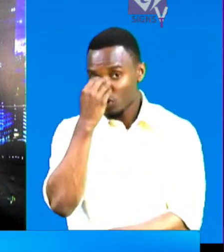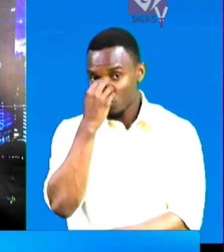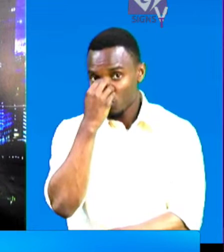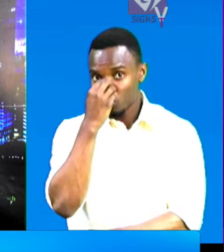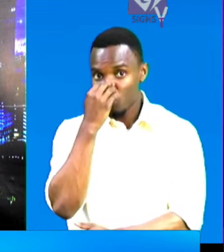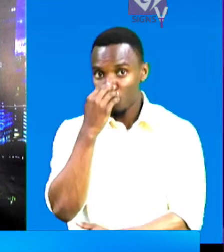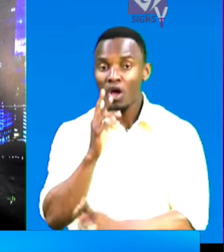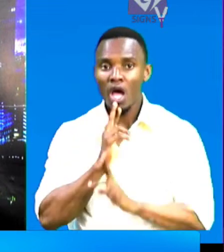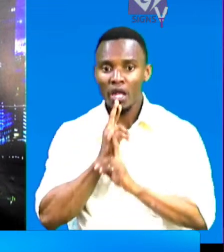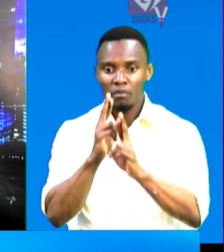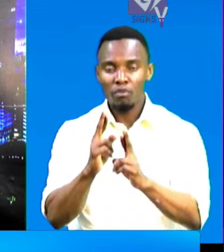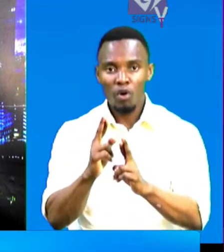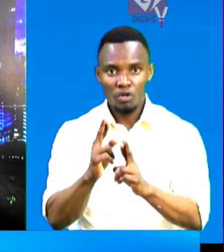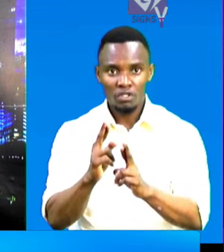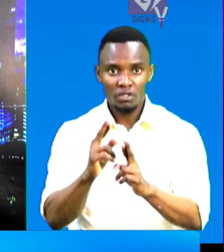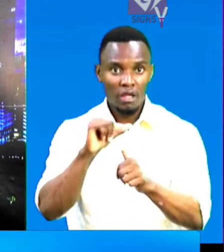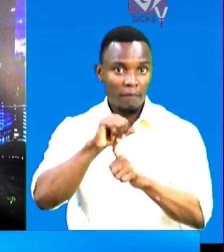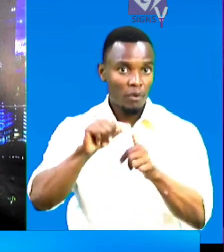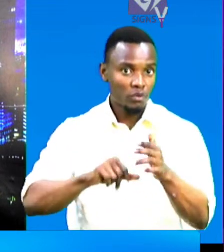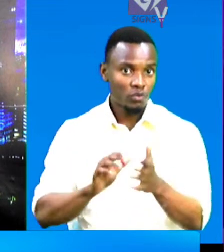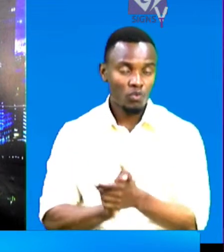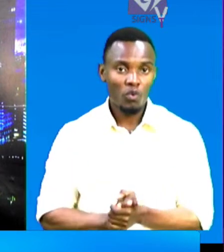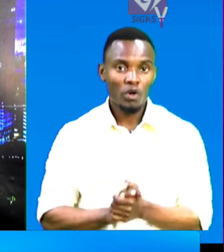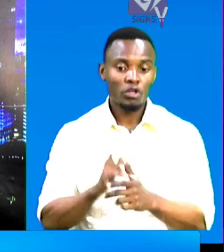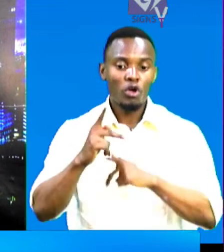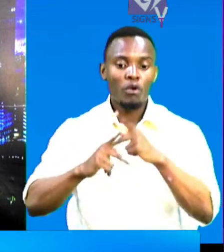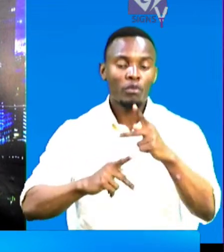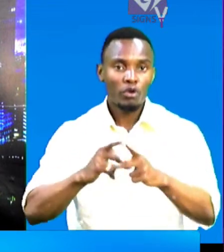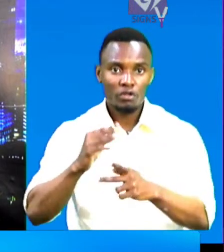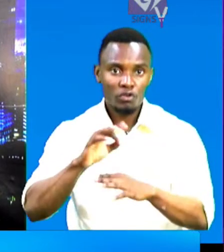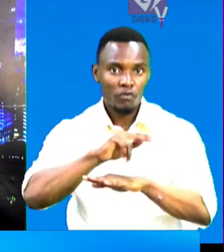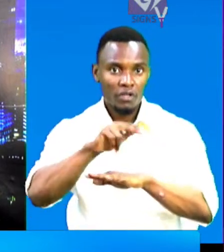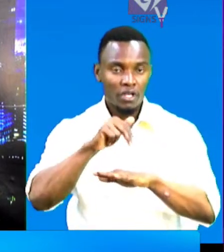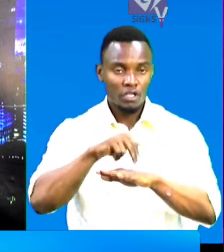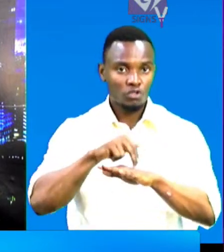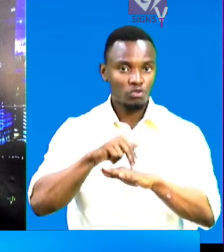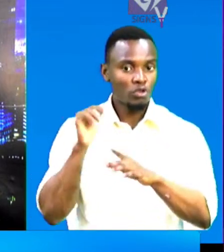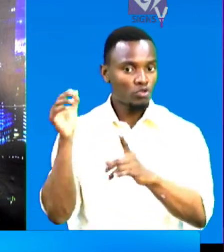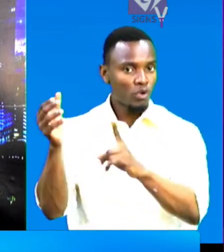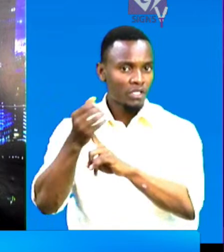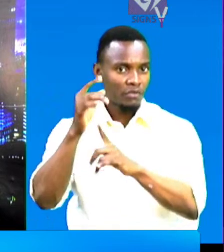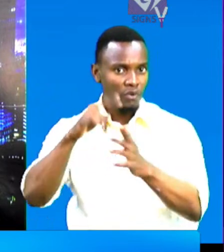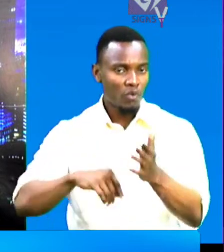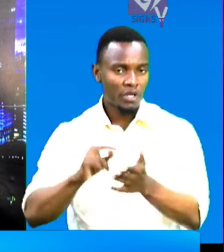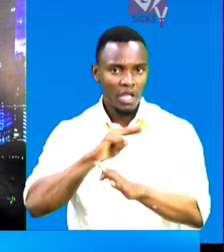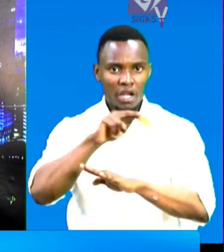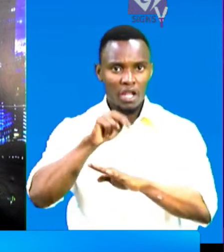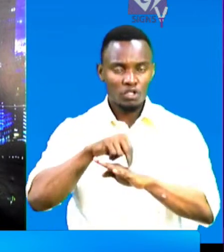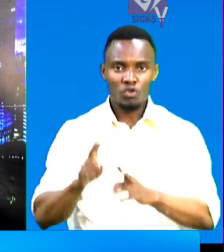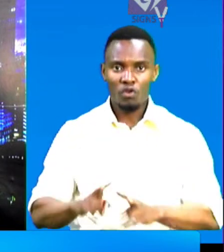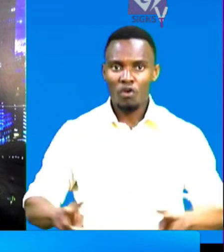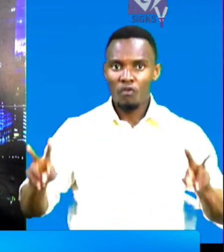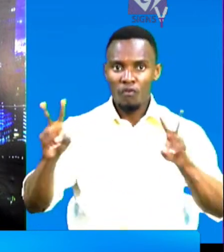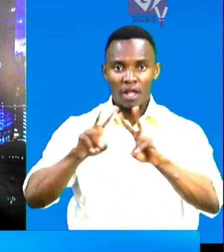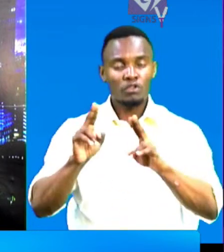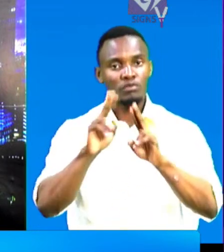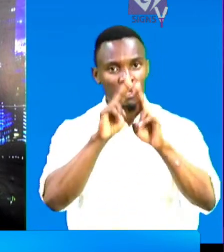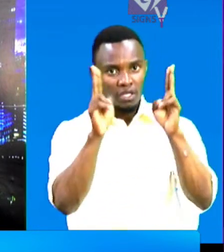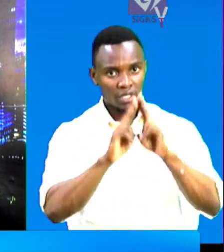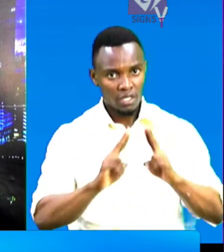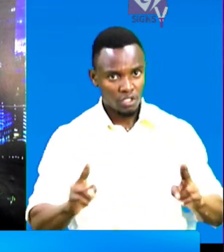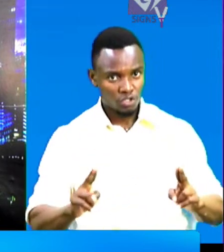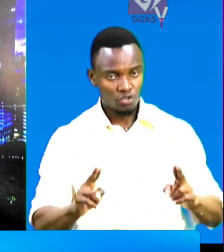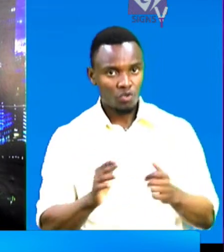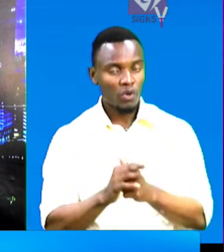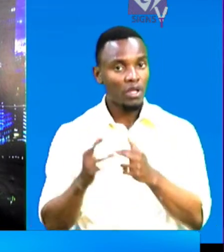report on the progress of the nation in realization of national values, international obligations, and the status